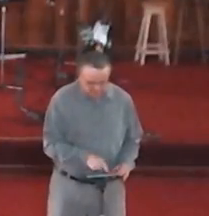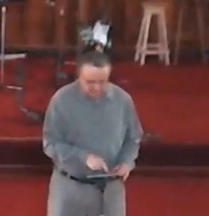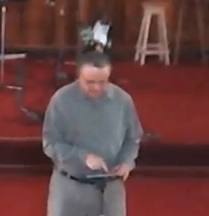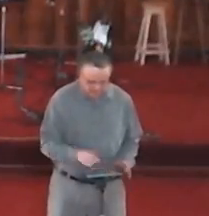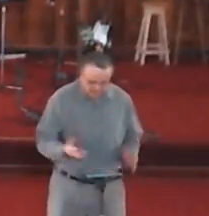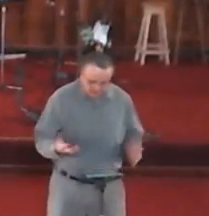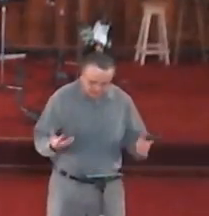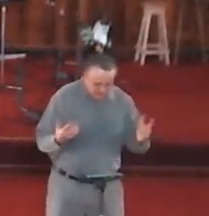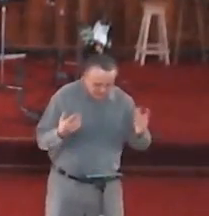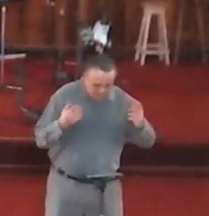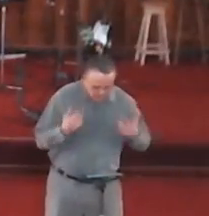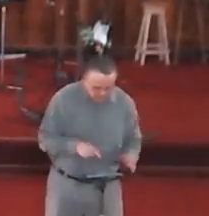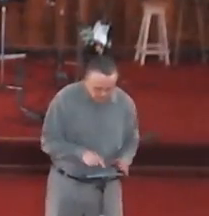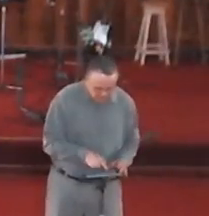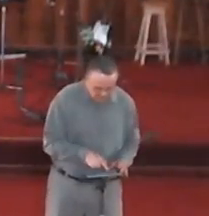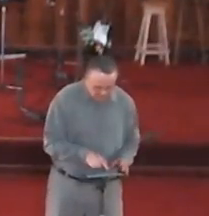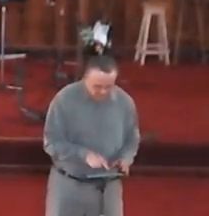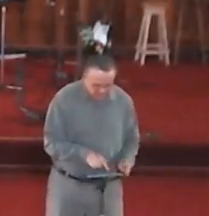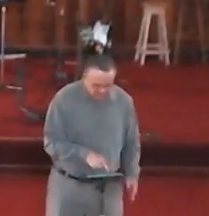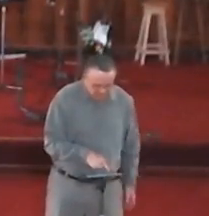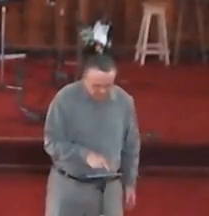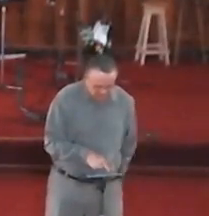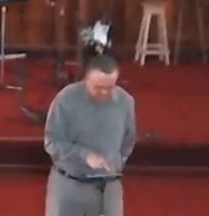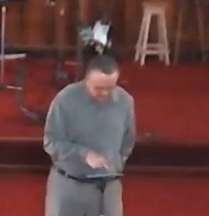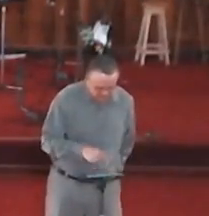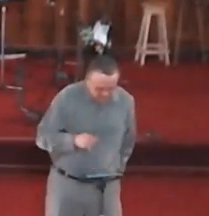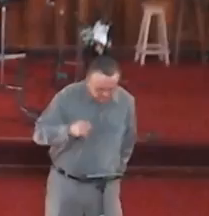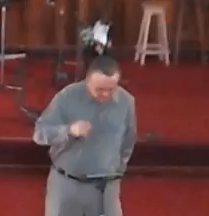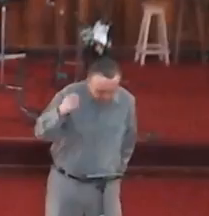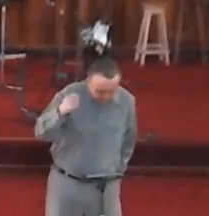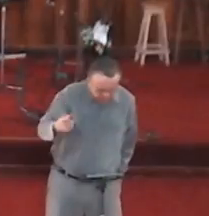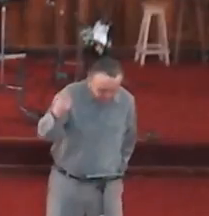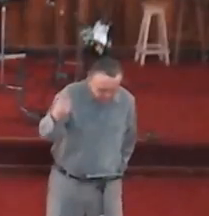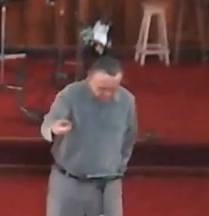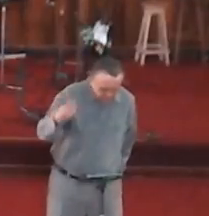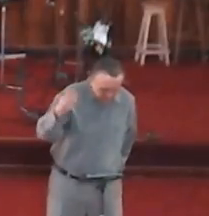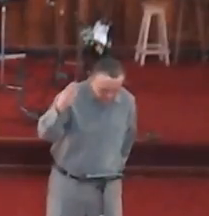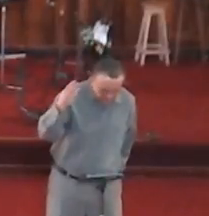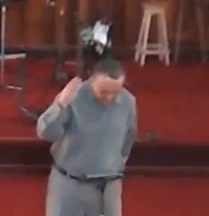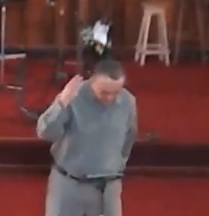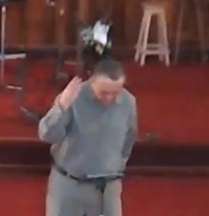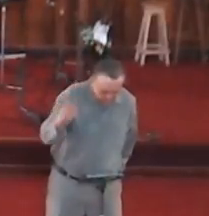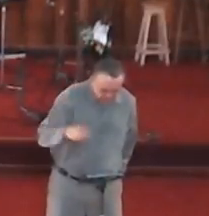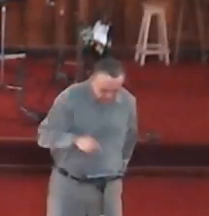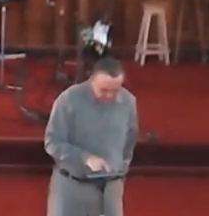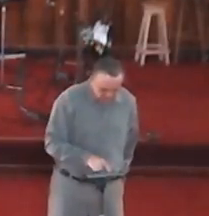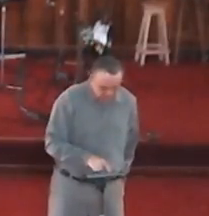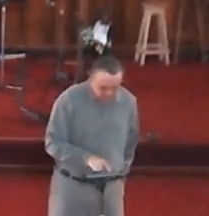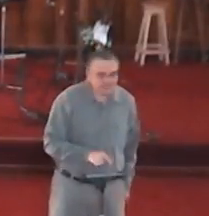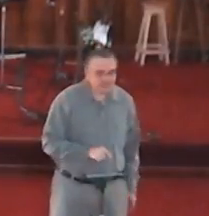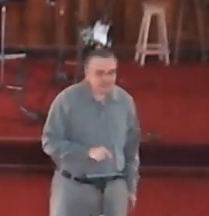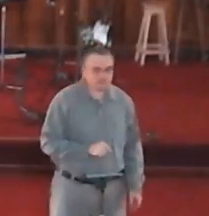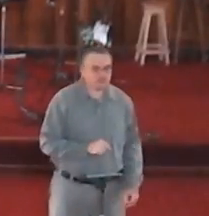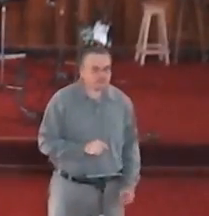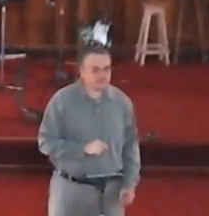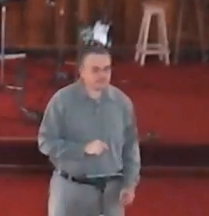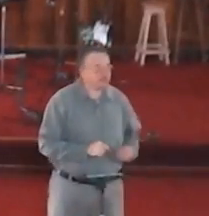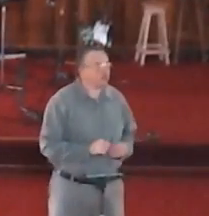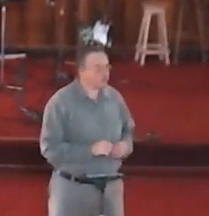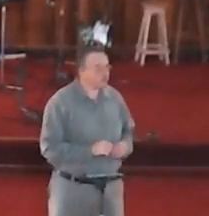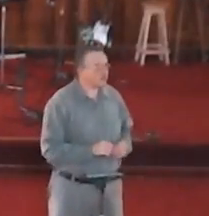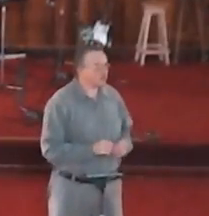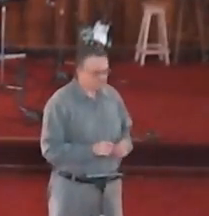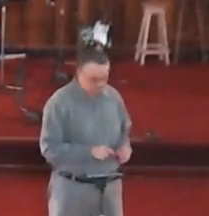Y entonces ahí la lengua inspirada de Bernabé, además de conversar, testificar, convencer, también